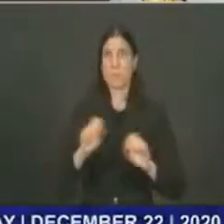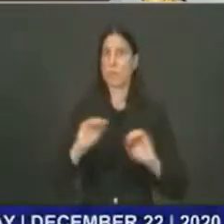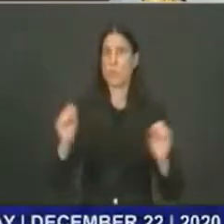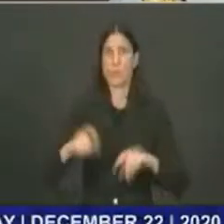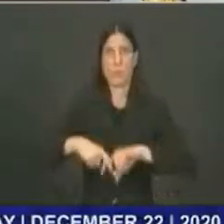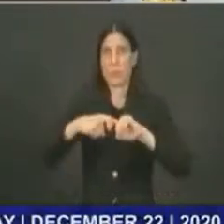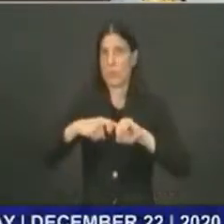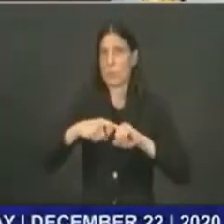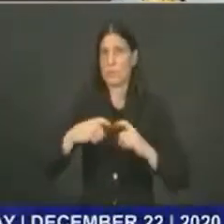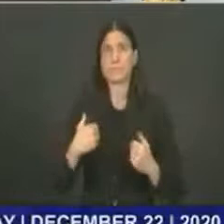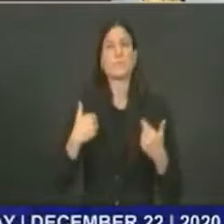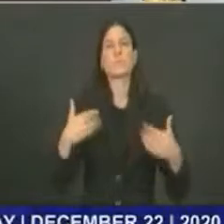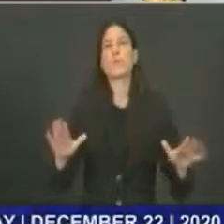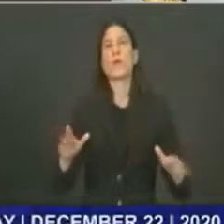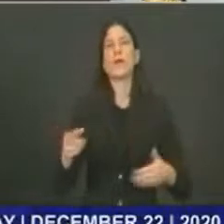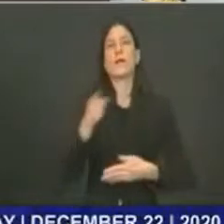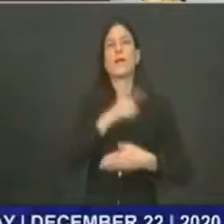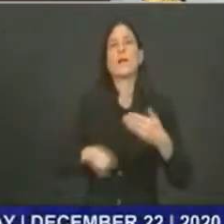after Christmas.